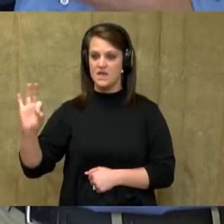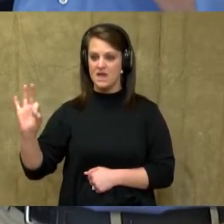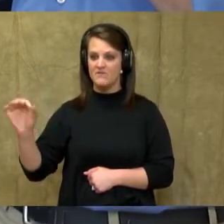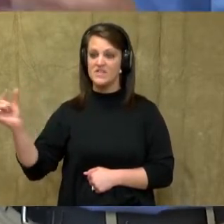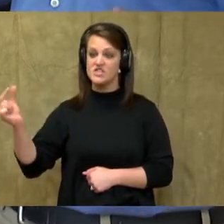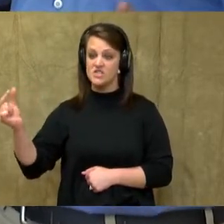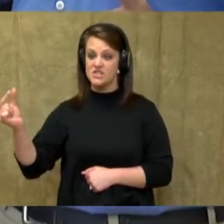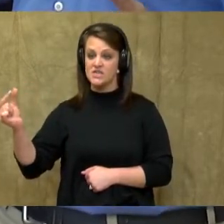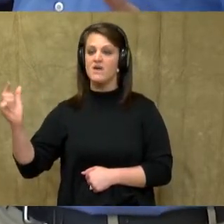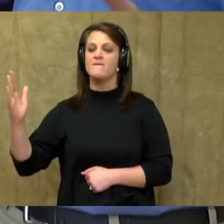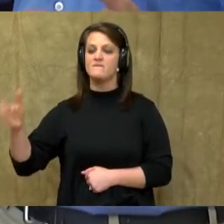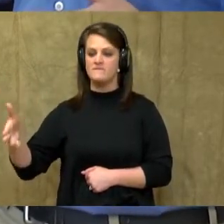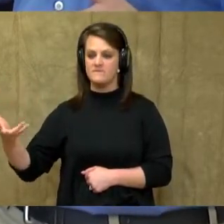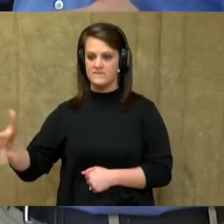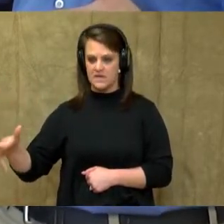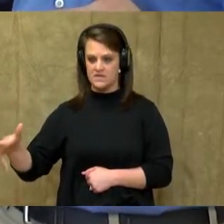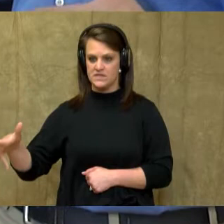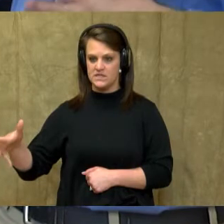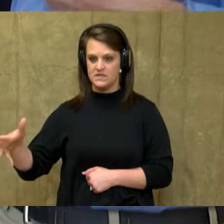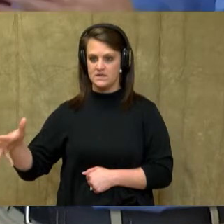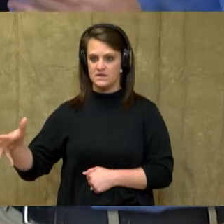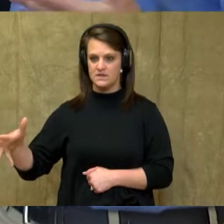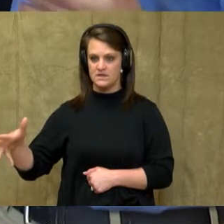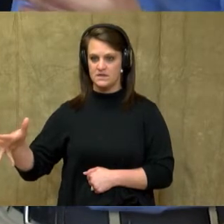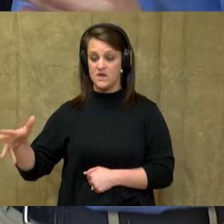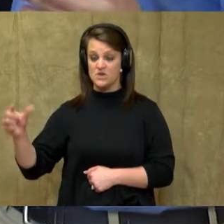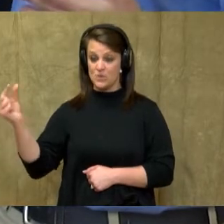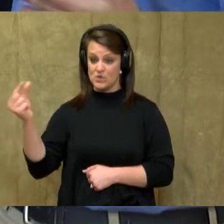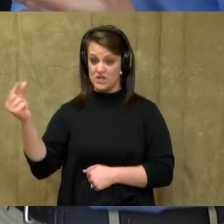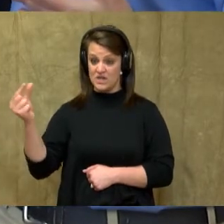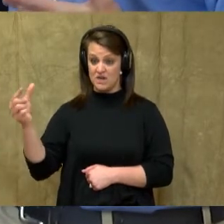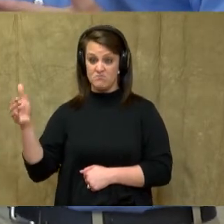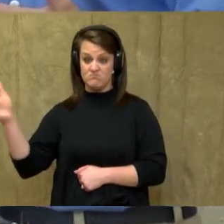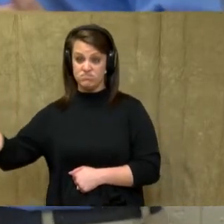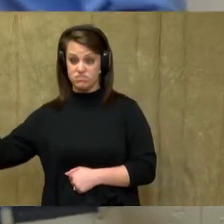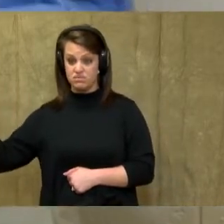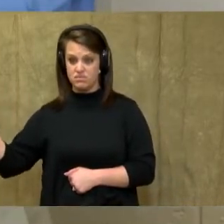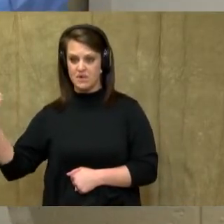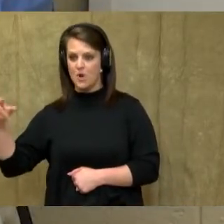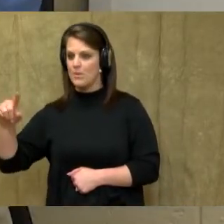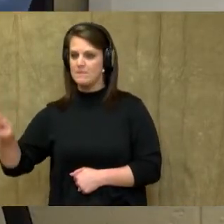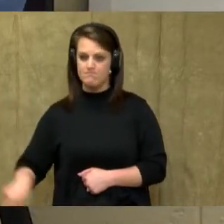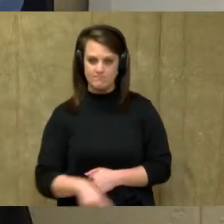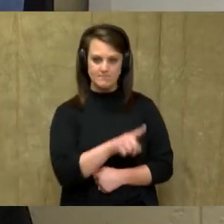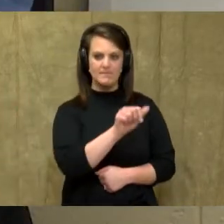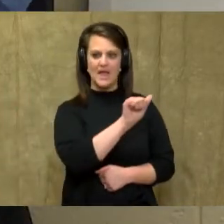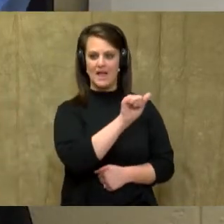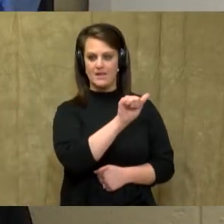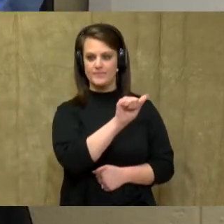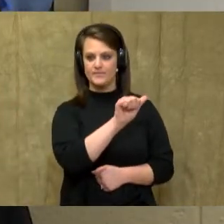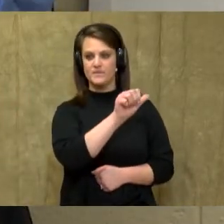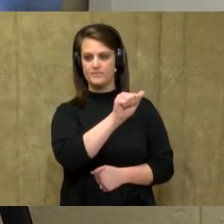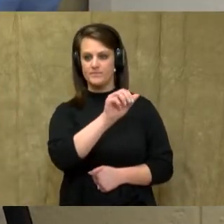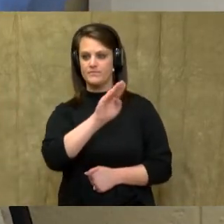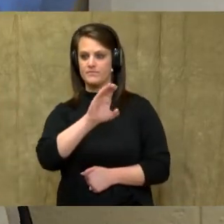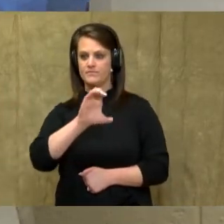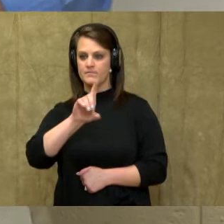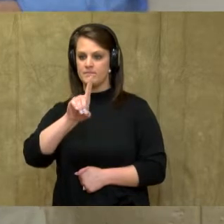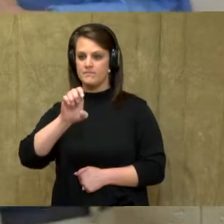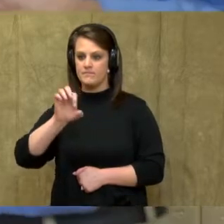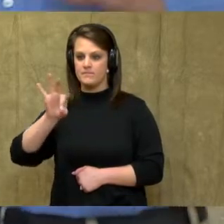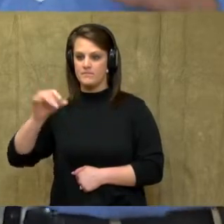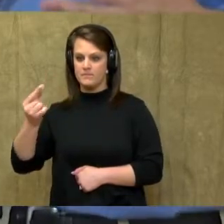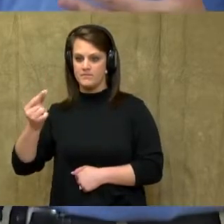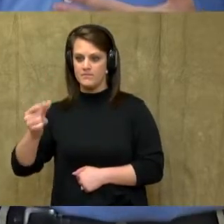that's where we stop. After G, we're going to return to A and then keep going from